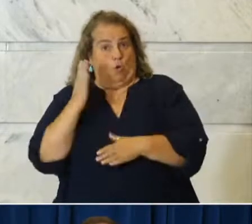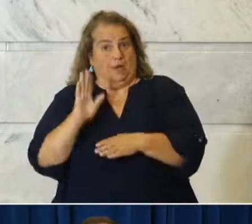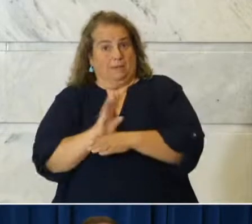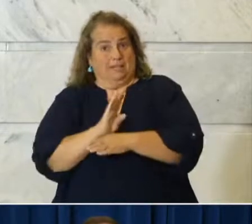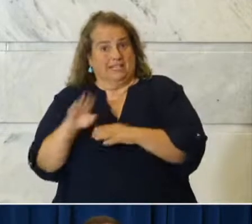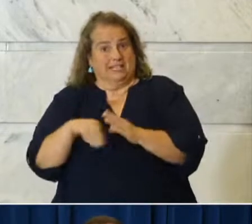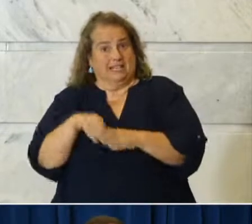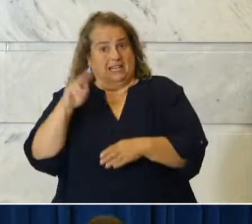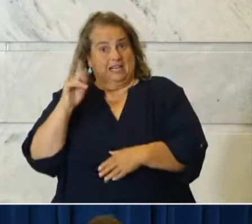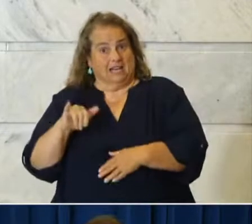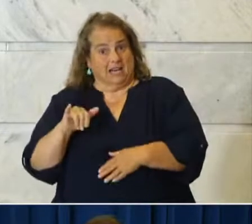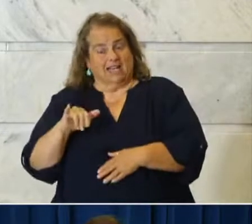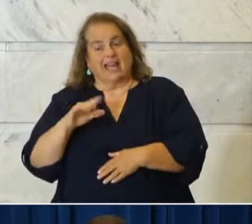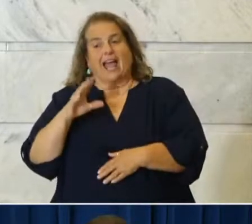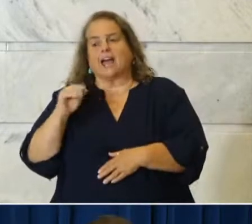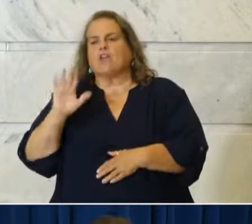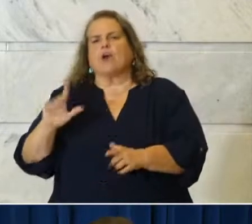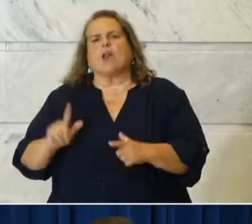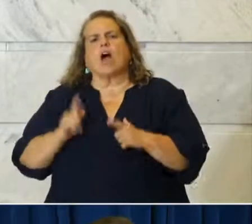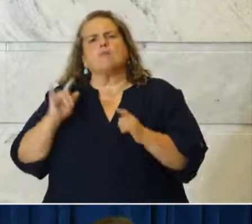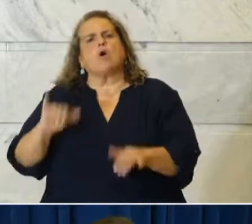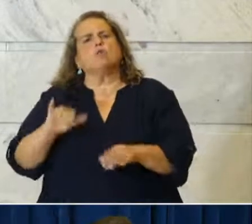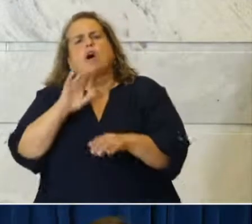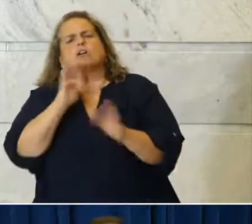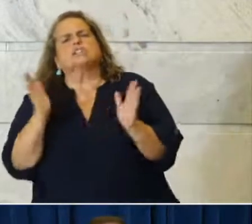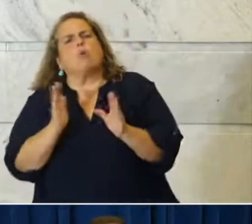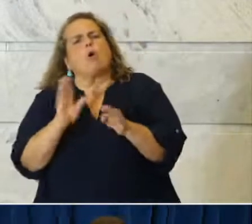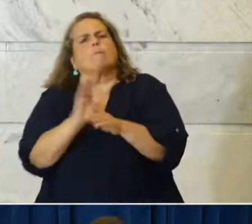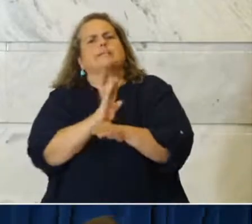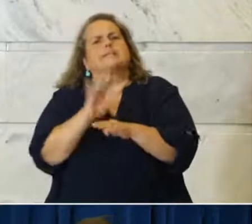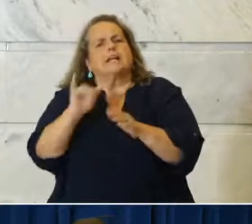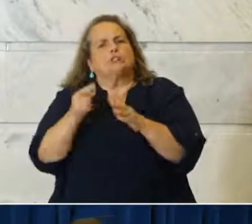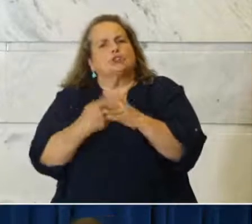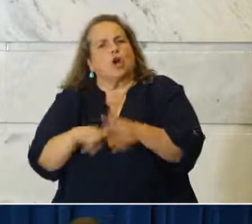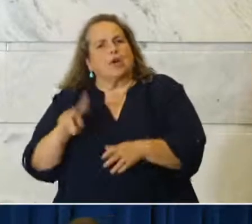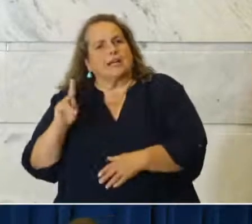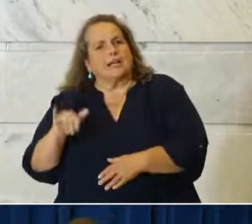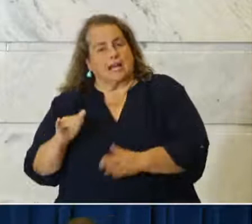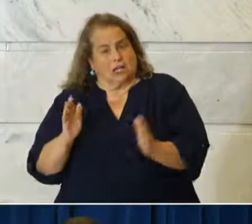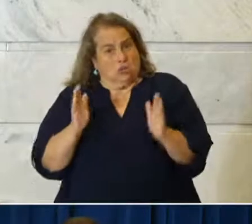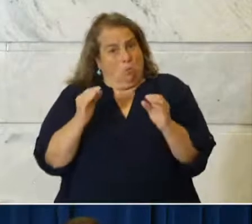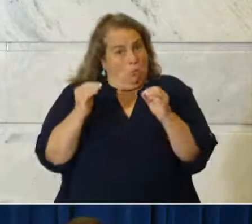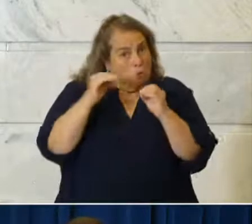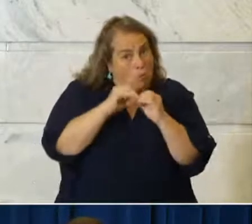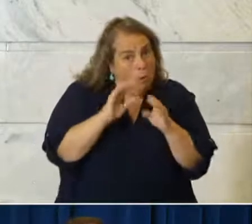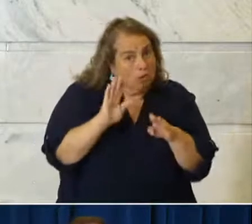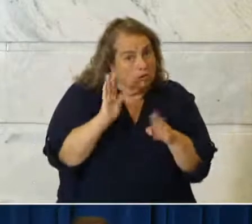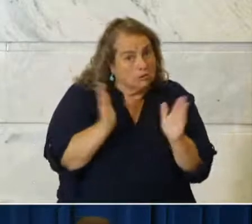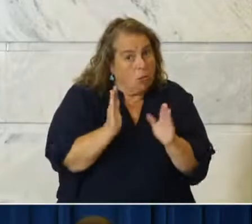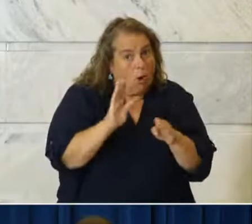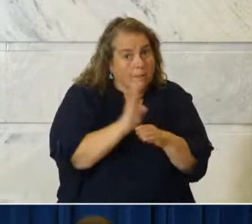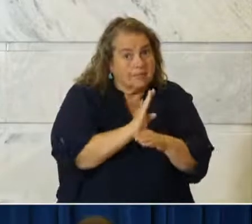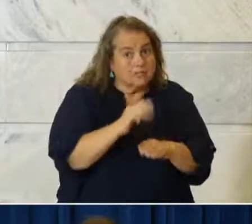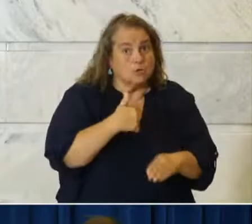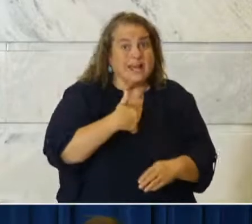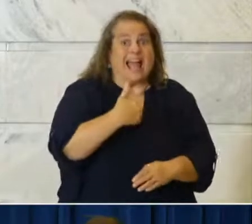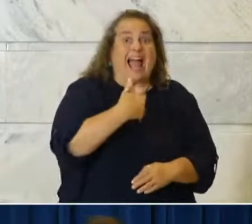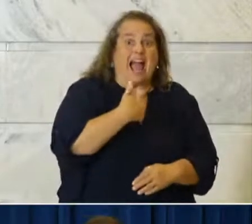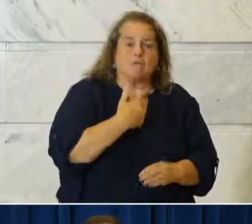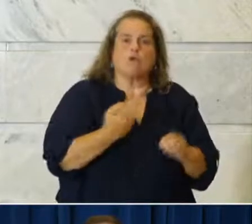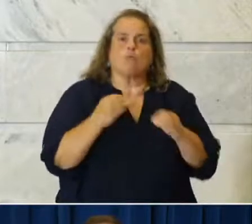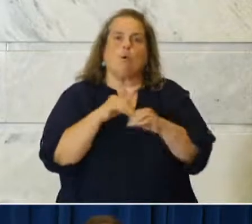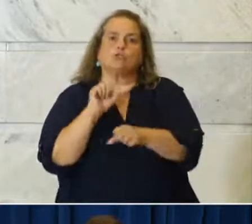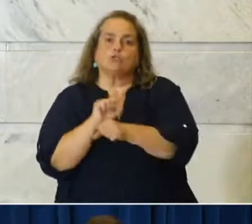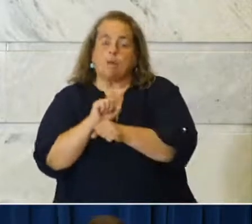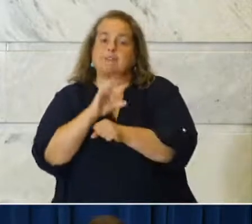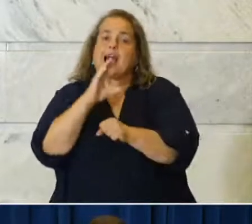are ones that started in Kentucky. The more small businesses we have, the more jobs, the more small businesses that we turn into medium-sized businesses and medium